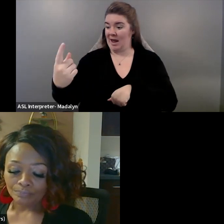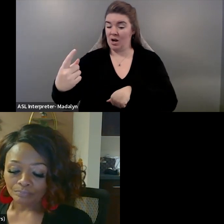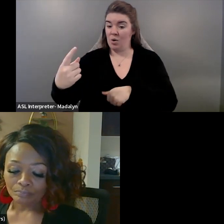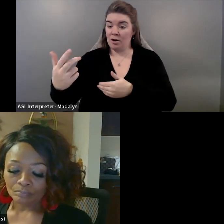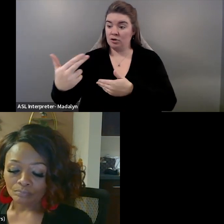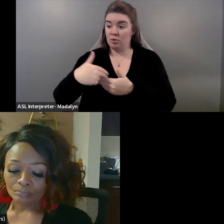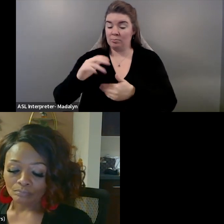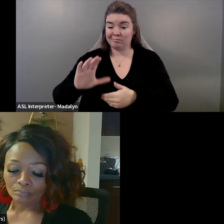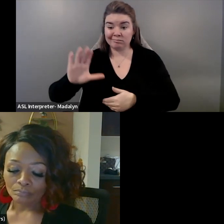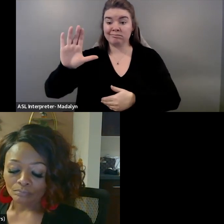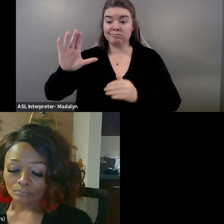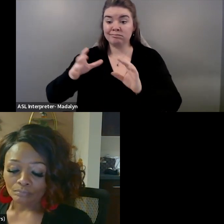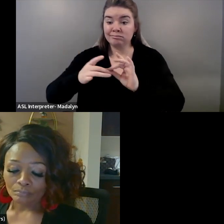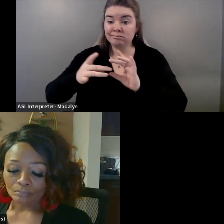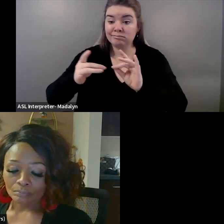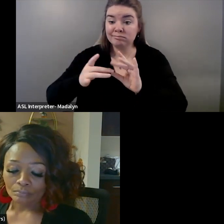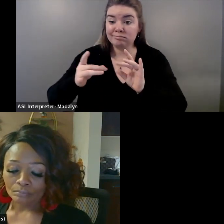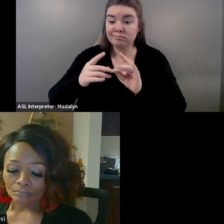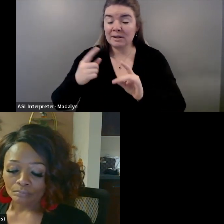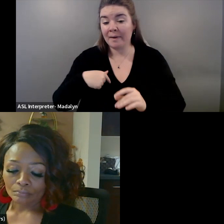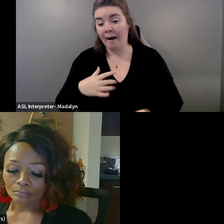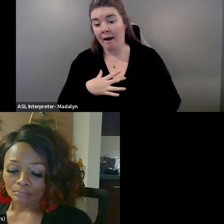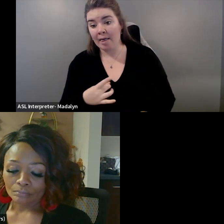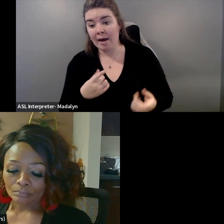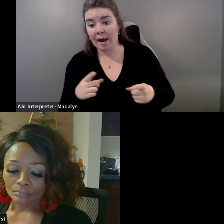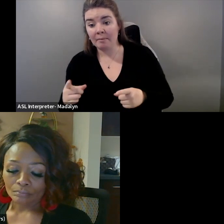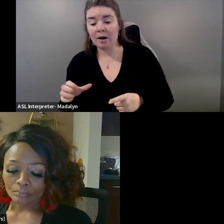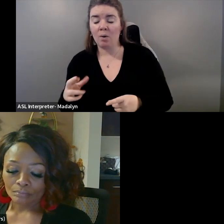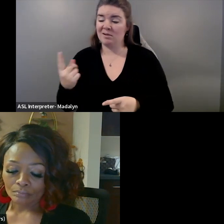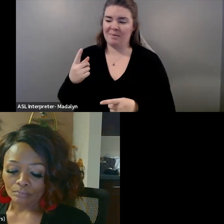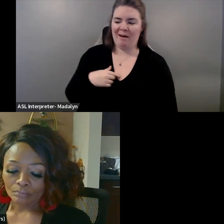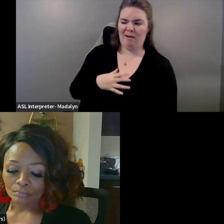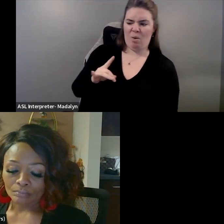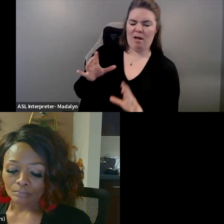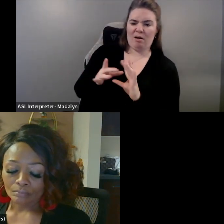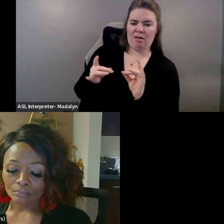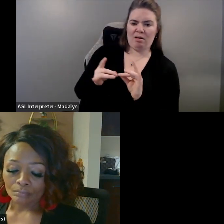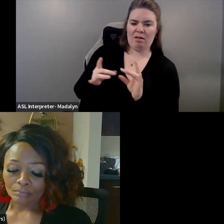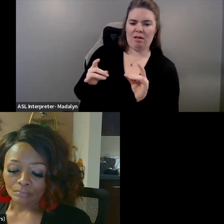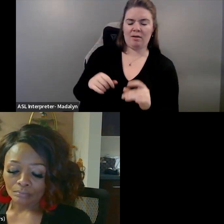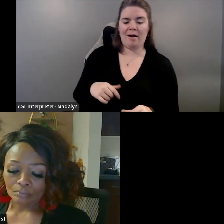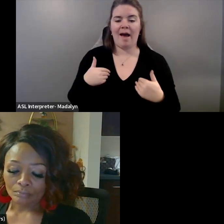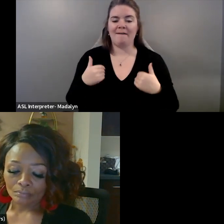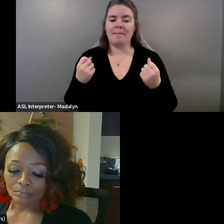hey, here's something that I like that's going on. Here's something I don't like. We have a bunch of reports to